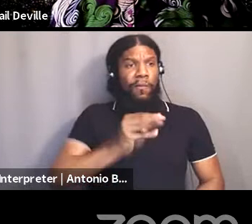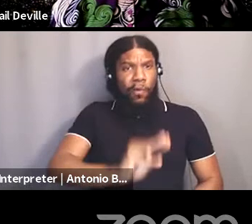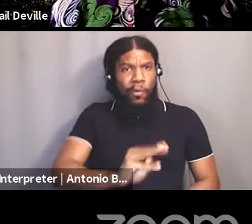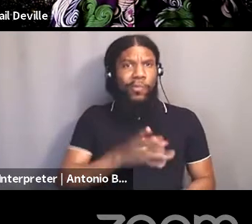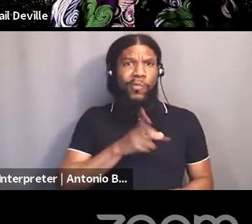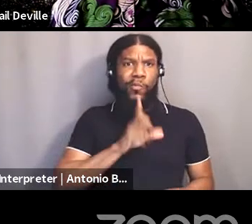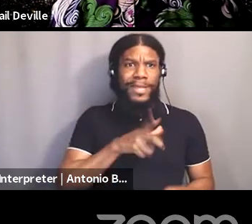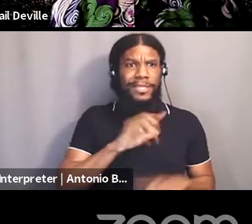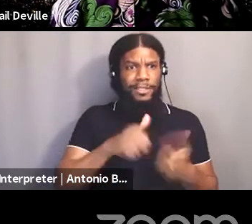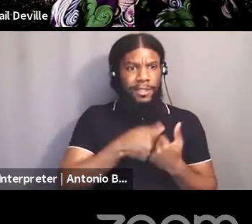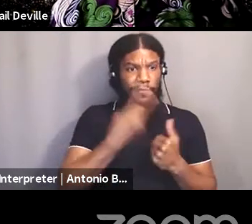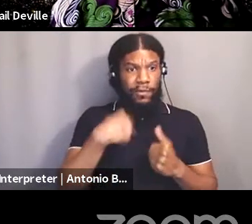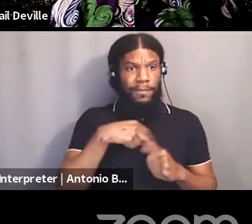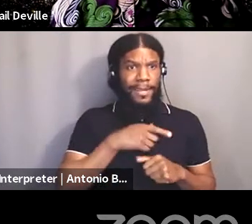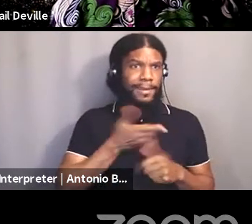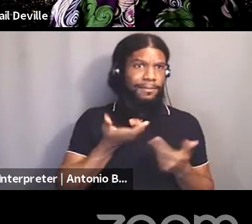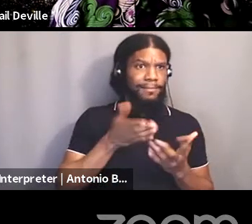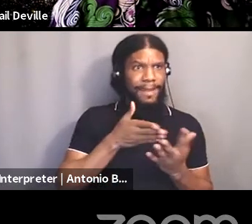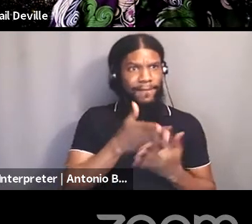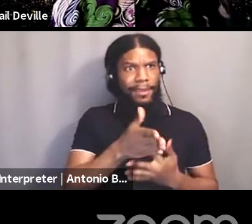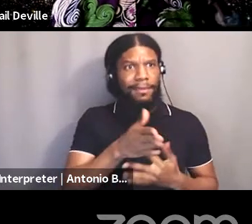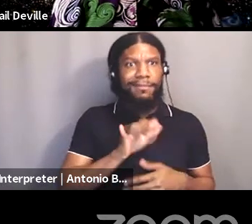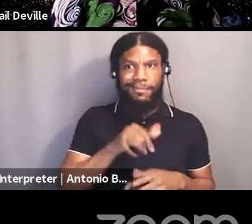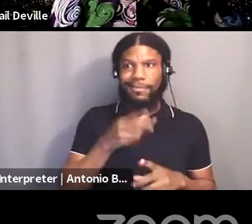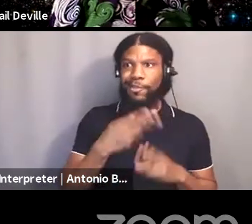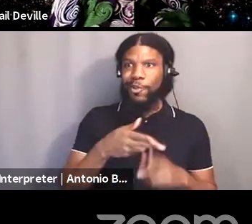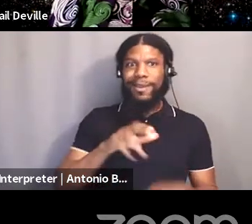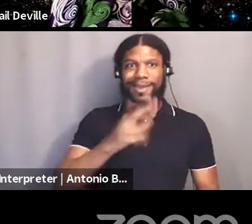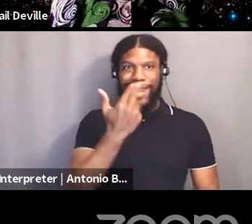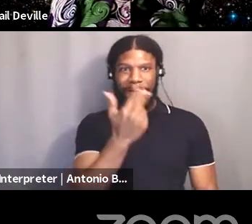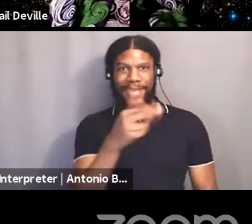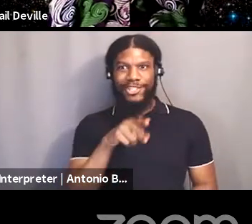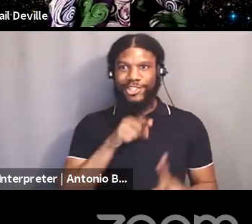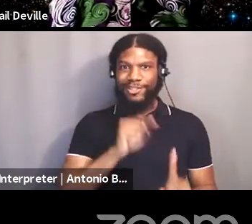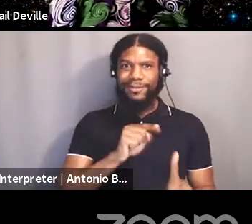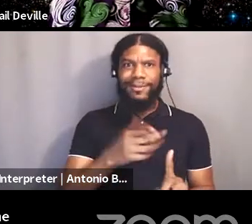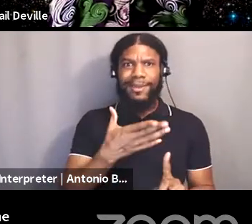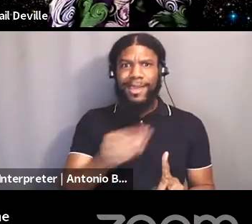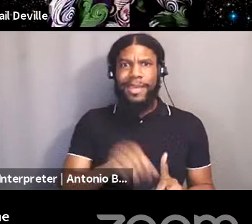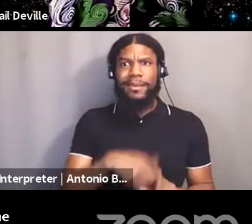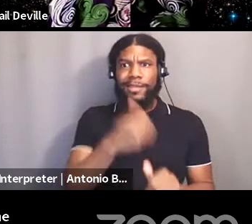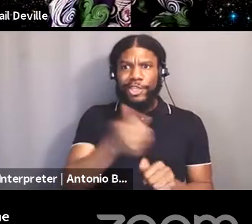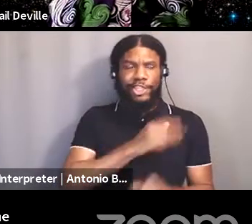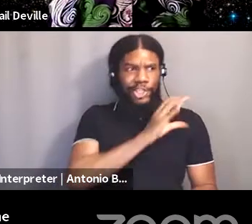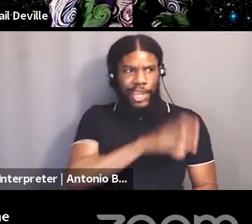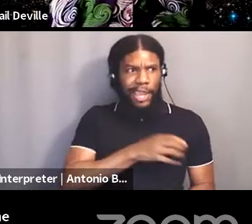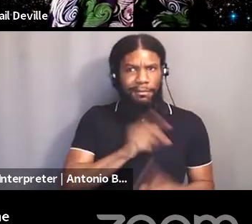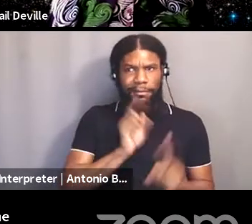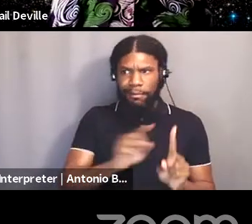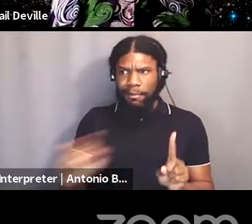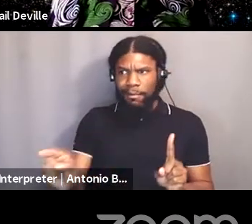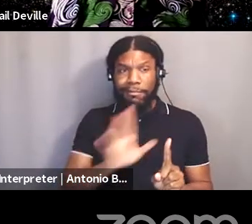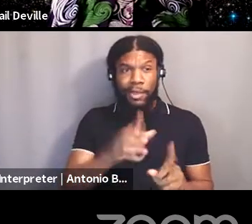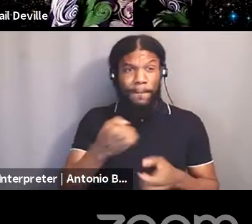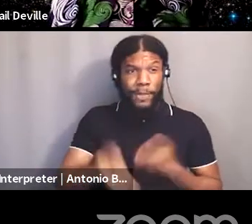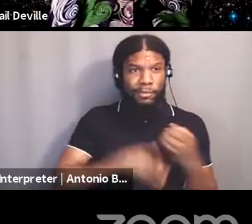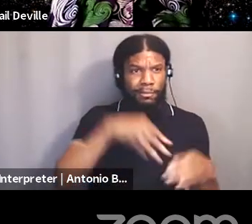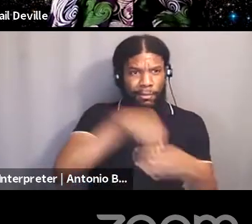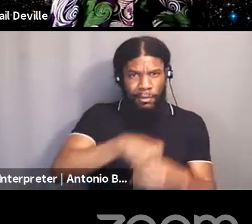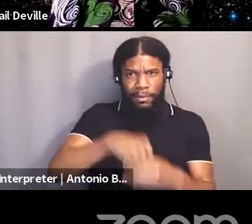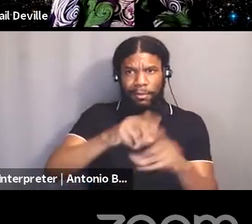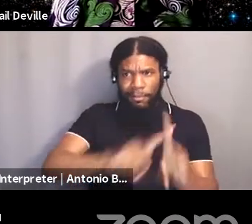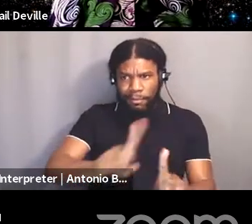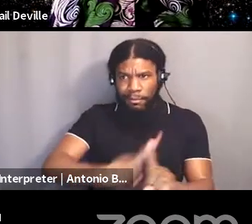would be animation. And the emotional states of the characters inside of the animations, you